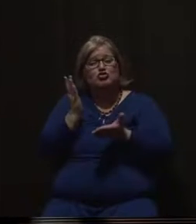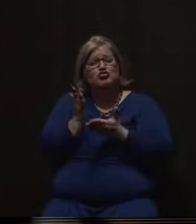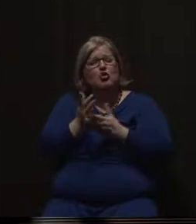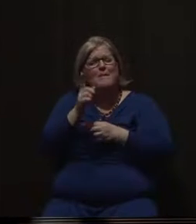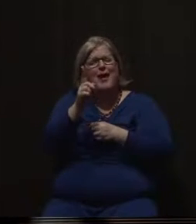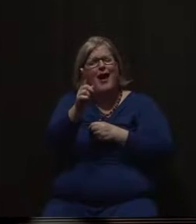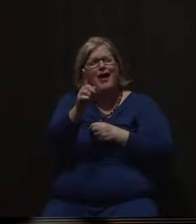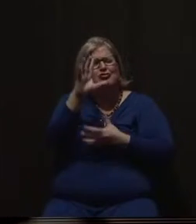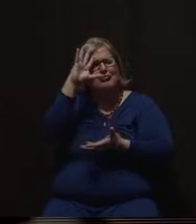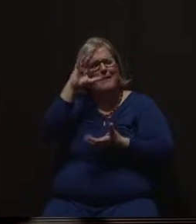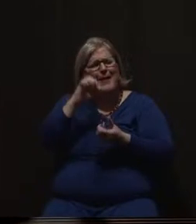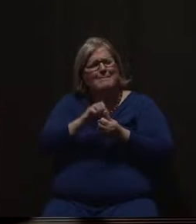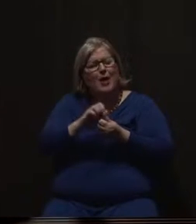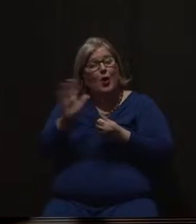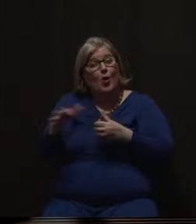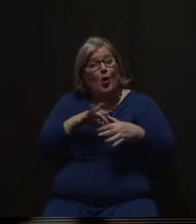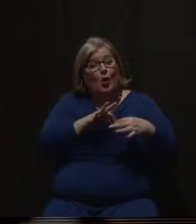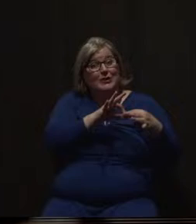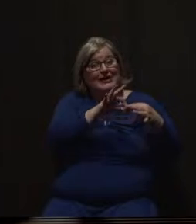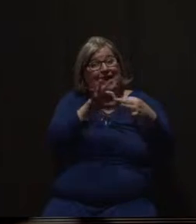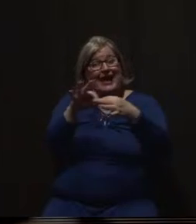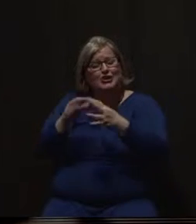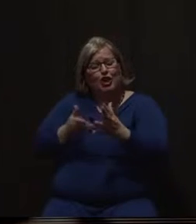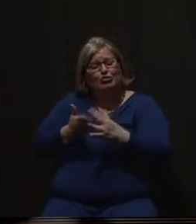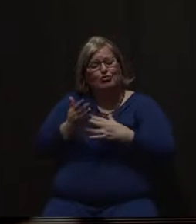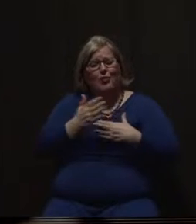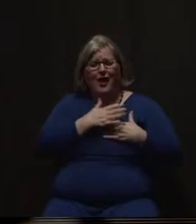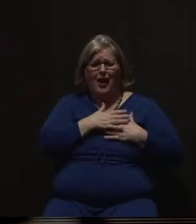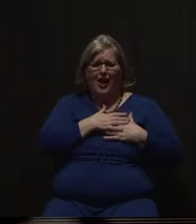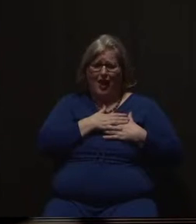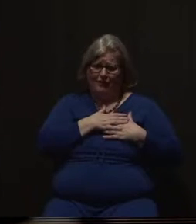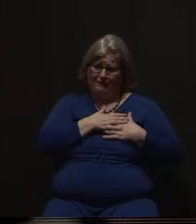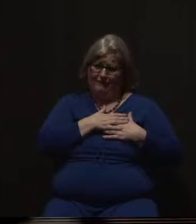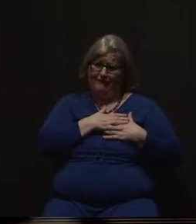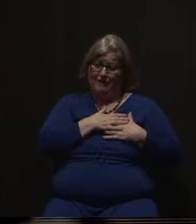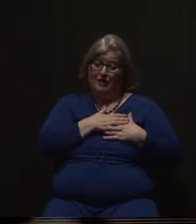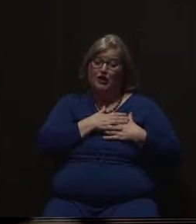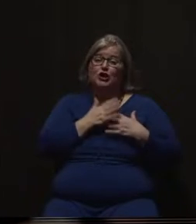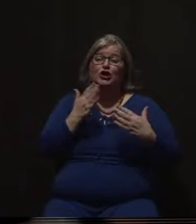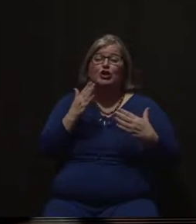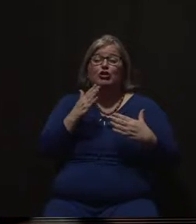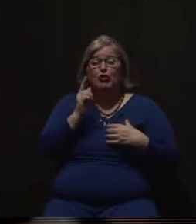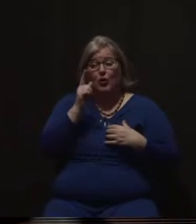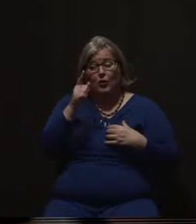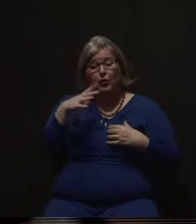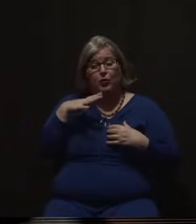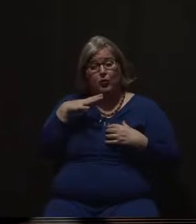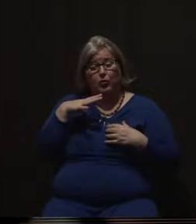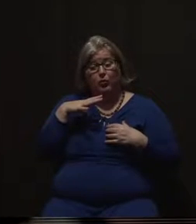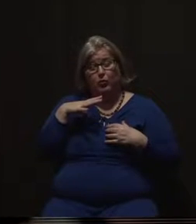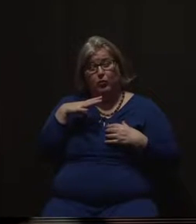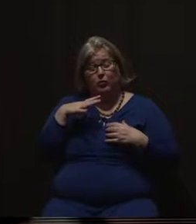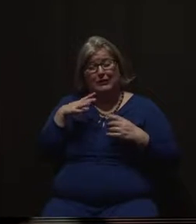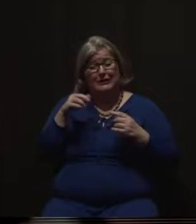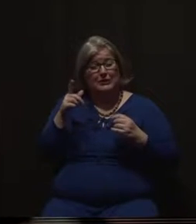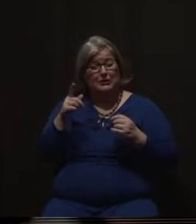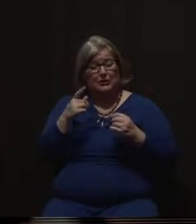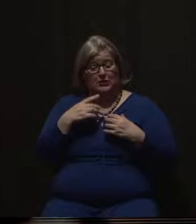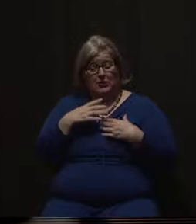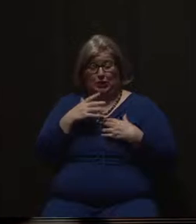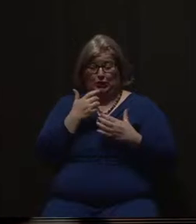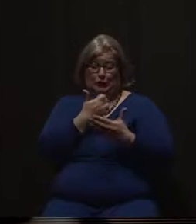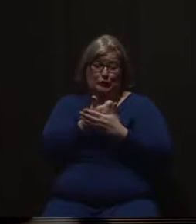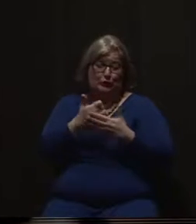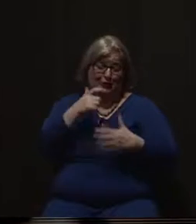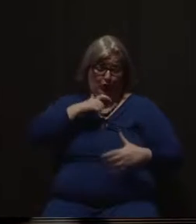also, we're all connected by love. We're also all connected by wanting, but I think most human